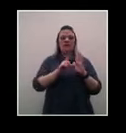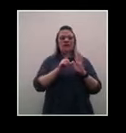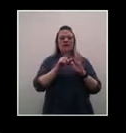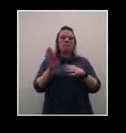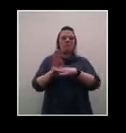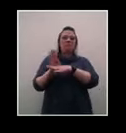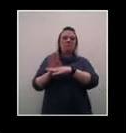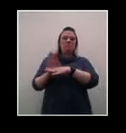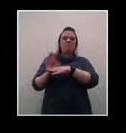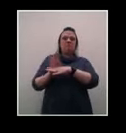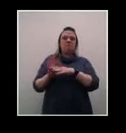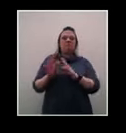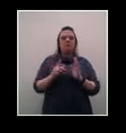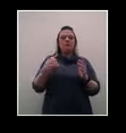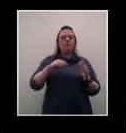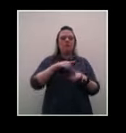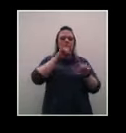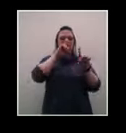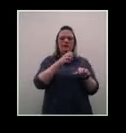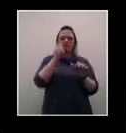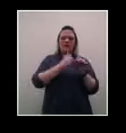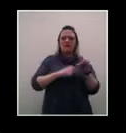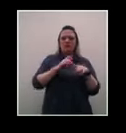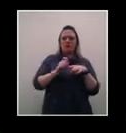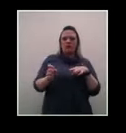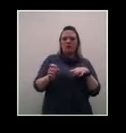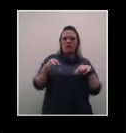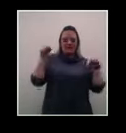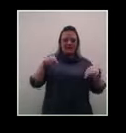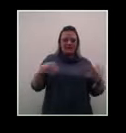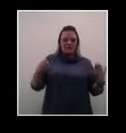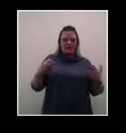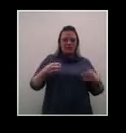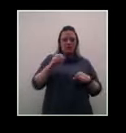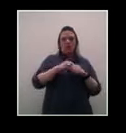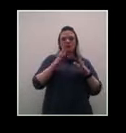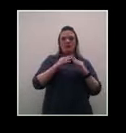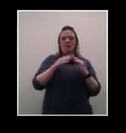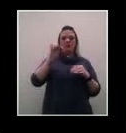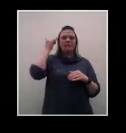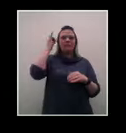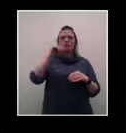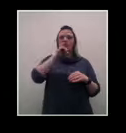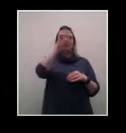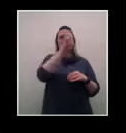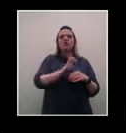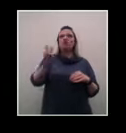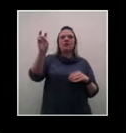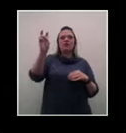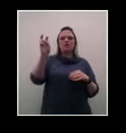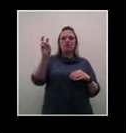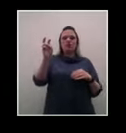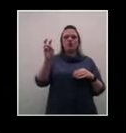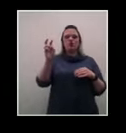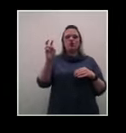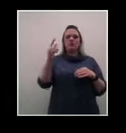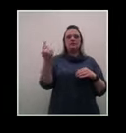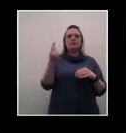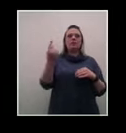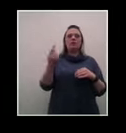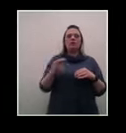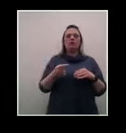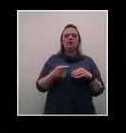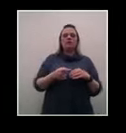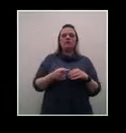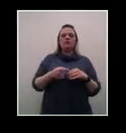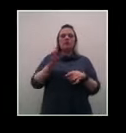busy. We answer every call, and it's answered right here in downtown Buffalo. It's not going to a call center elsewhere. It's going to somebody that